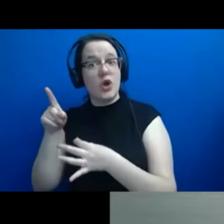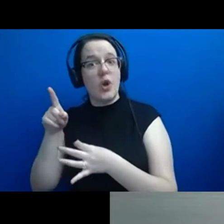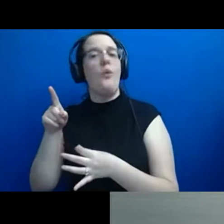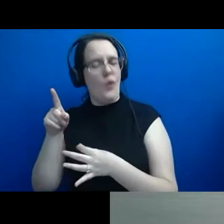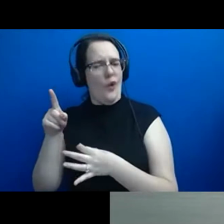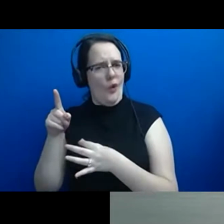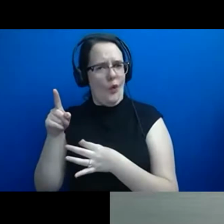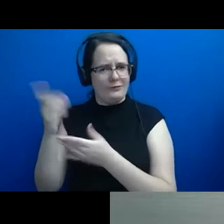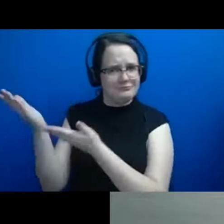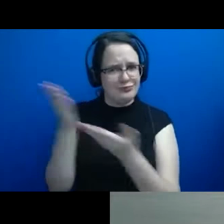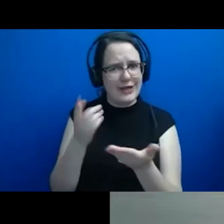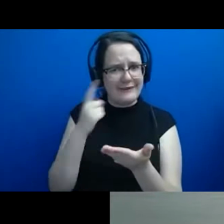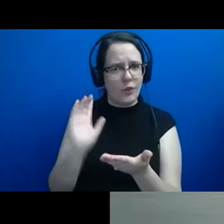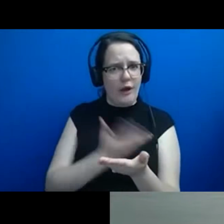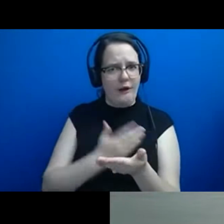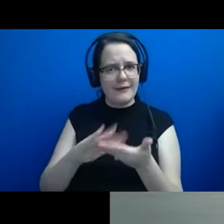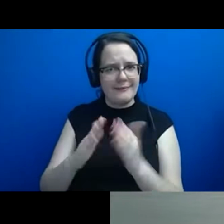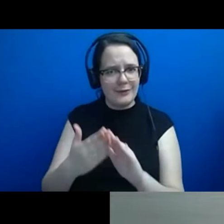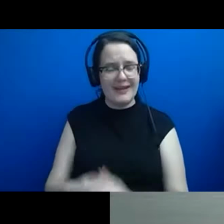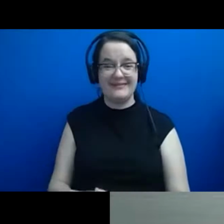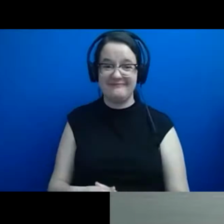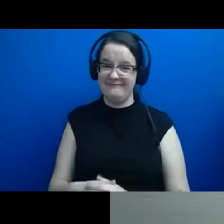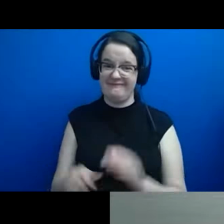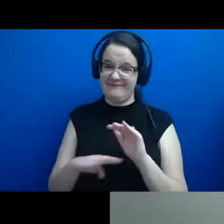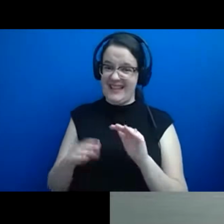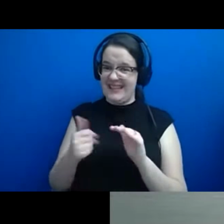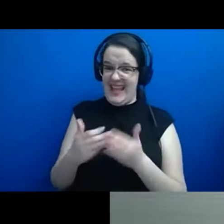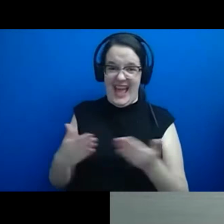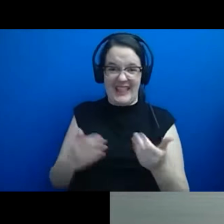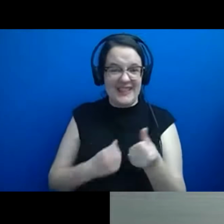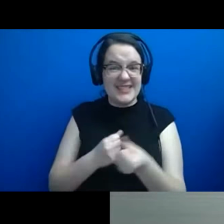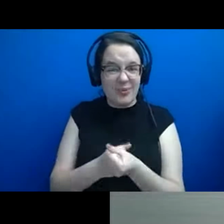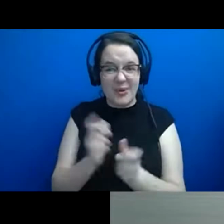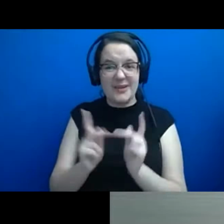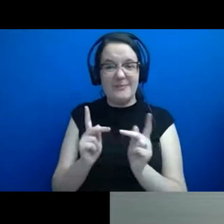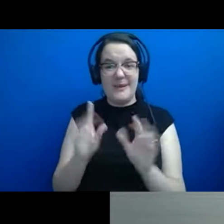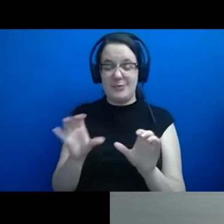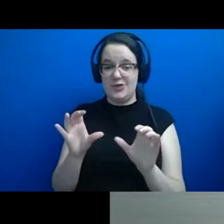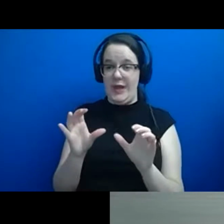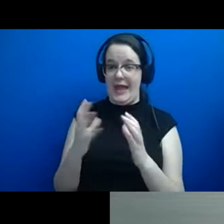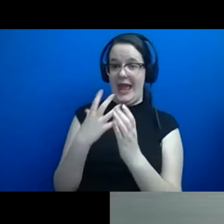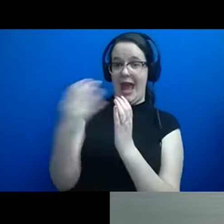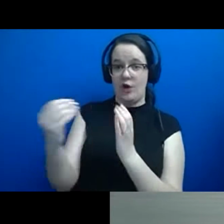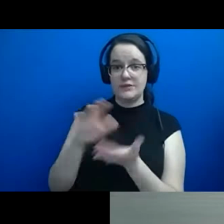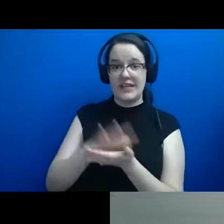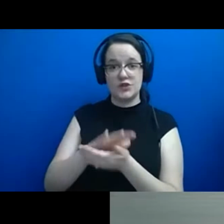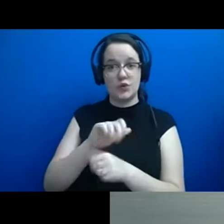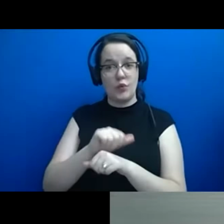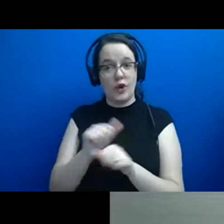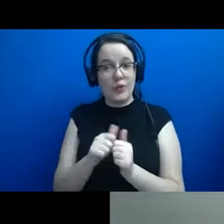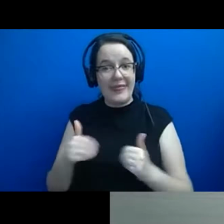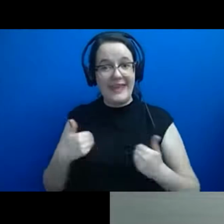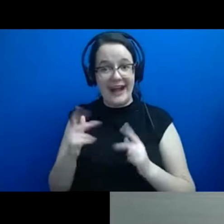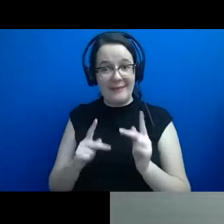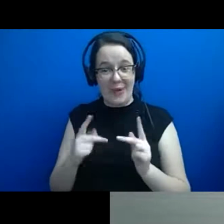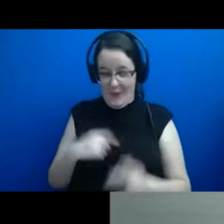much anything that supports anyone doing out-of-school work with young people, we are down to be your